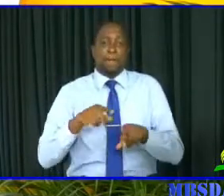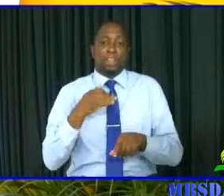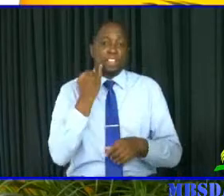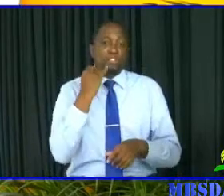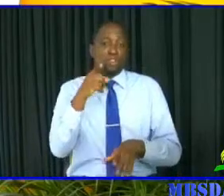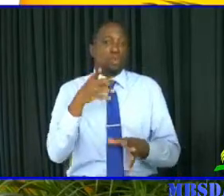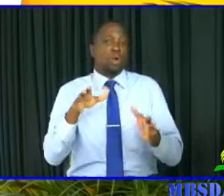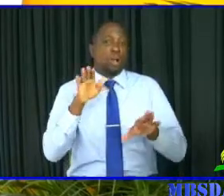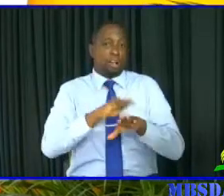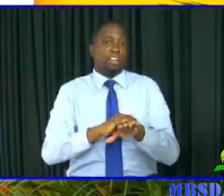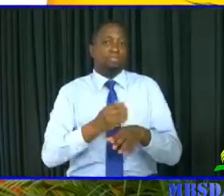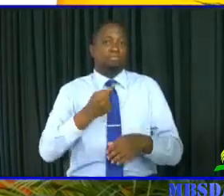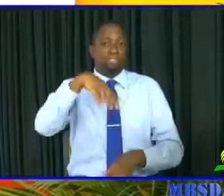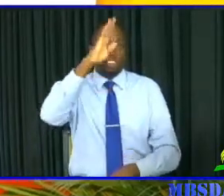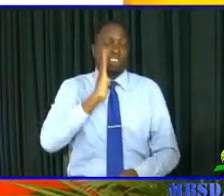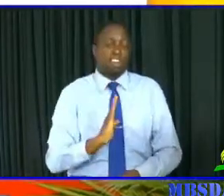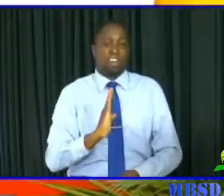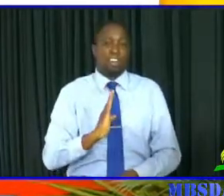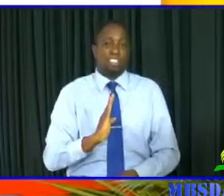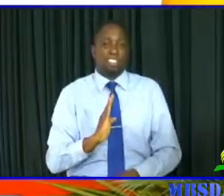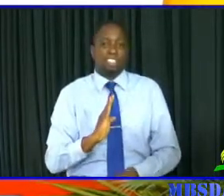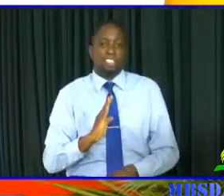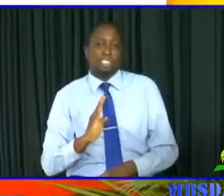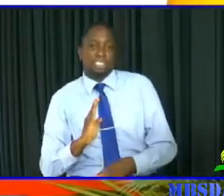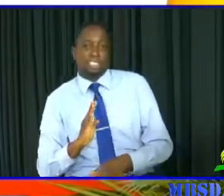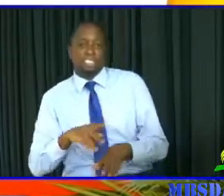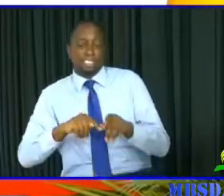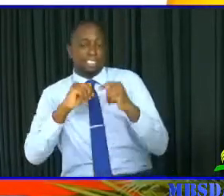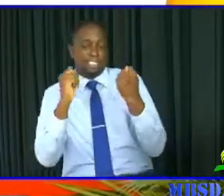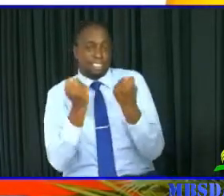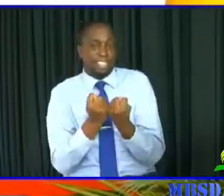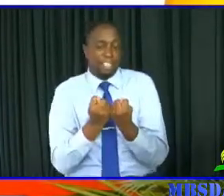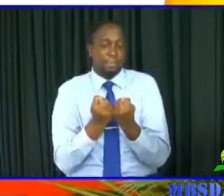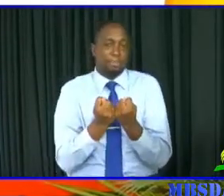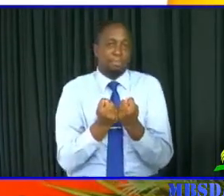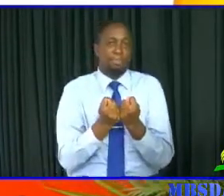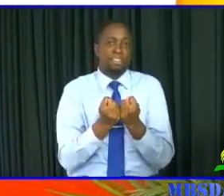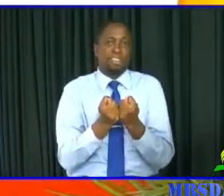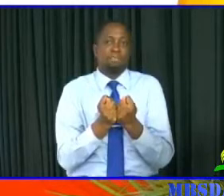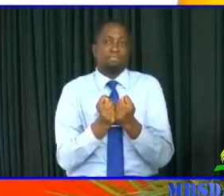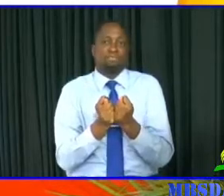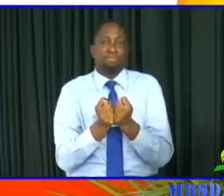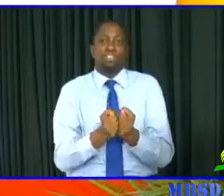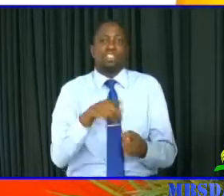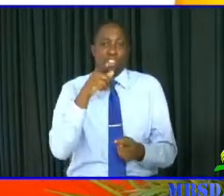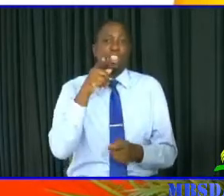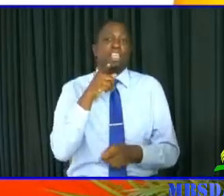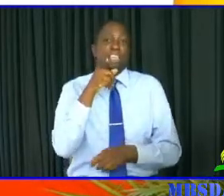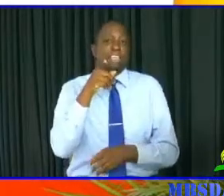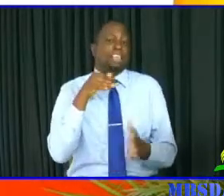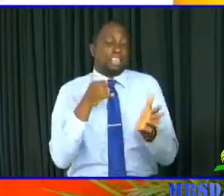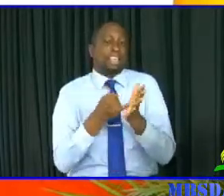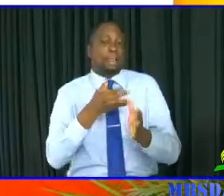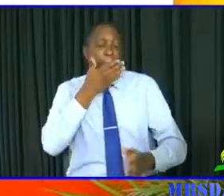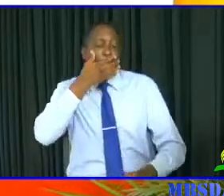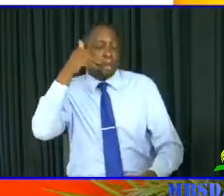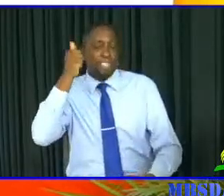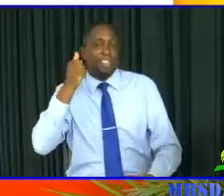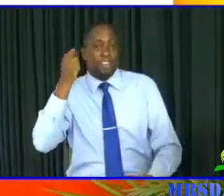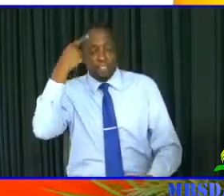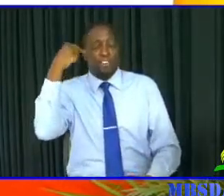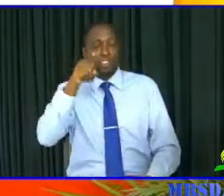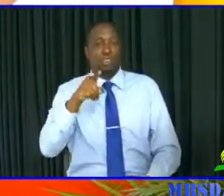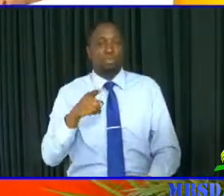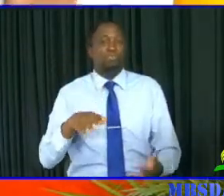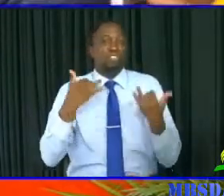the best place to be is on the Lord's side. I wish I could sing, I lean, I lean, I lean, I lean. I'm leaning on the Lord's side. Can I